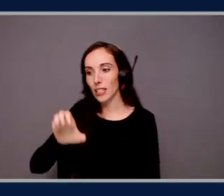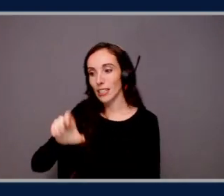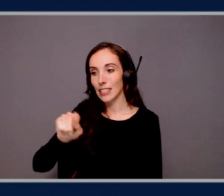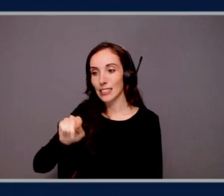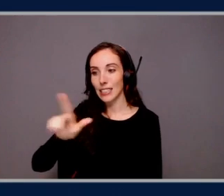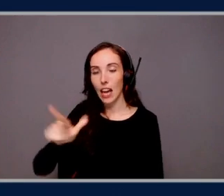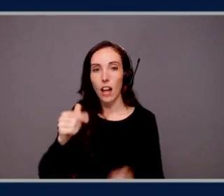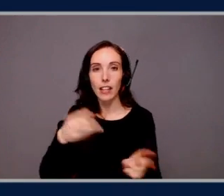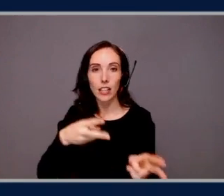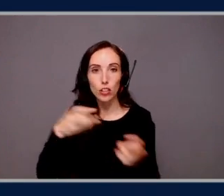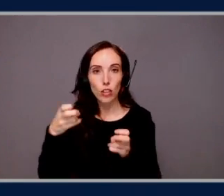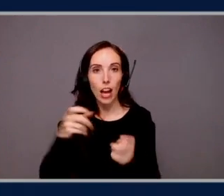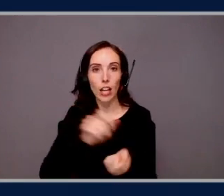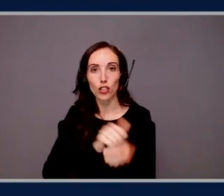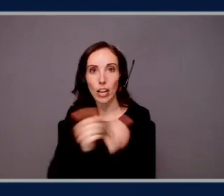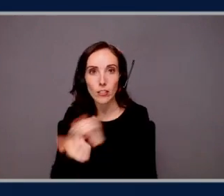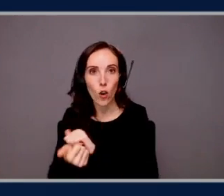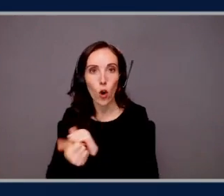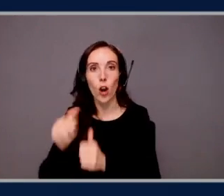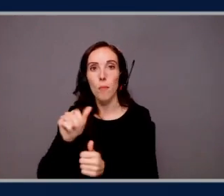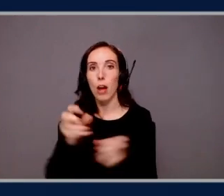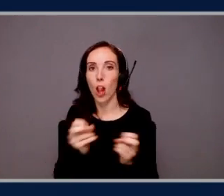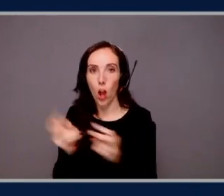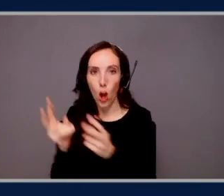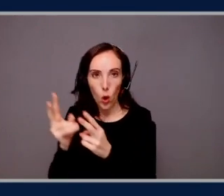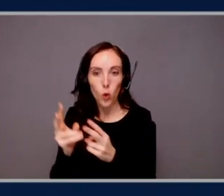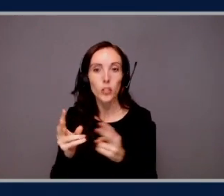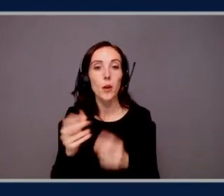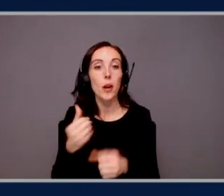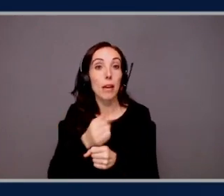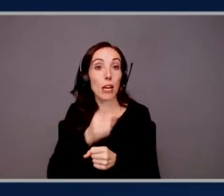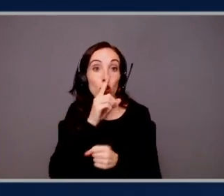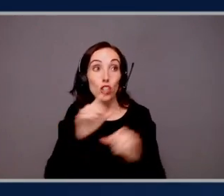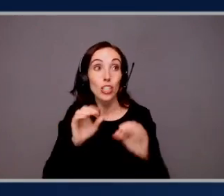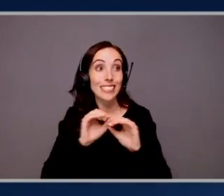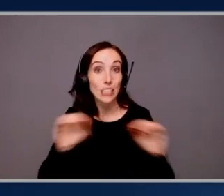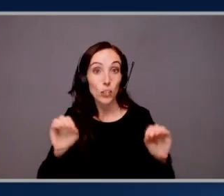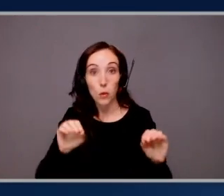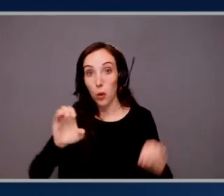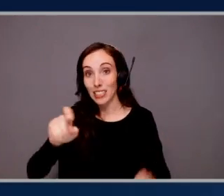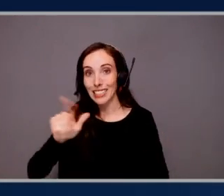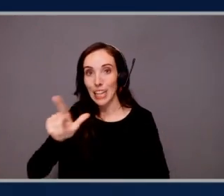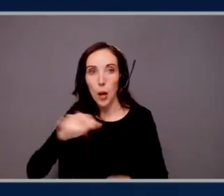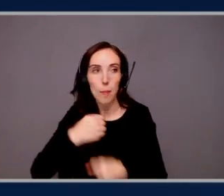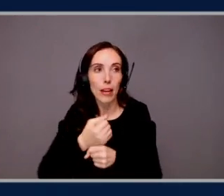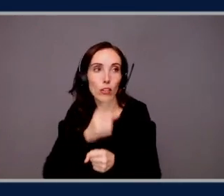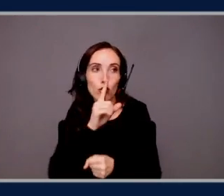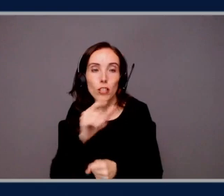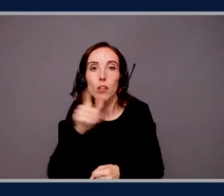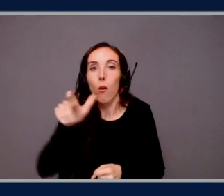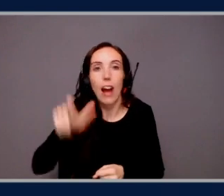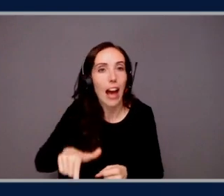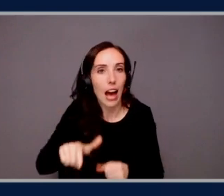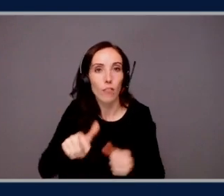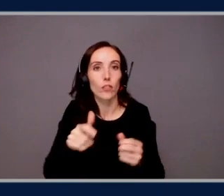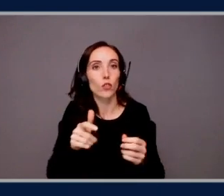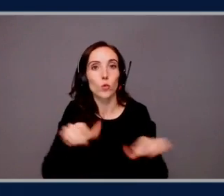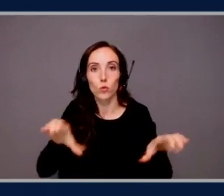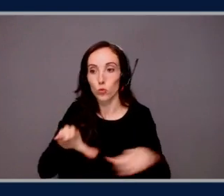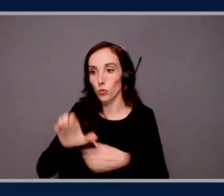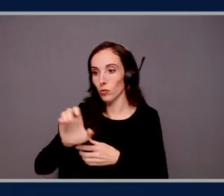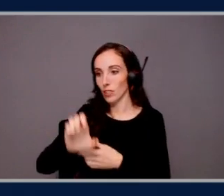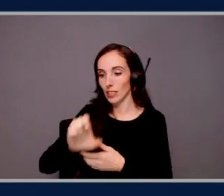transform, and load. And when we say Zero-ETL, we want to make sure that you don't have to extract, transform, and load, or at least make it easier to get data from one place to